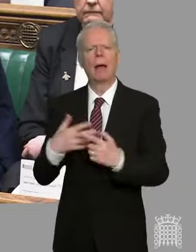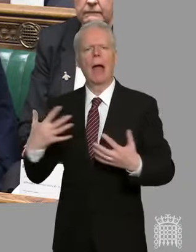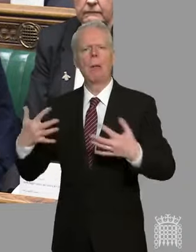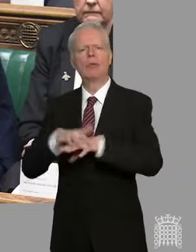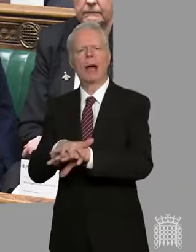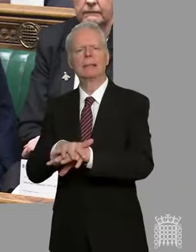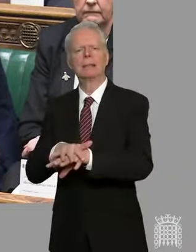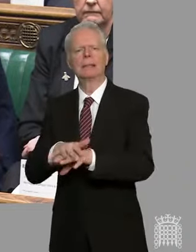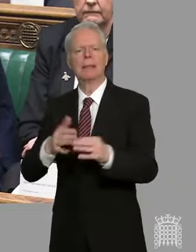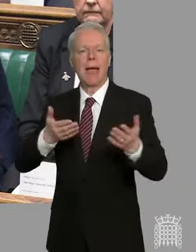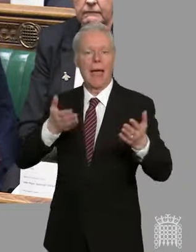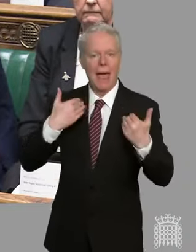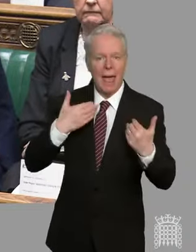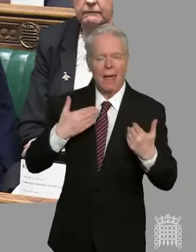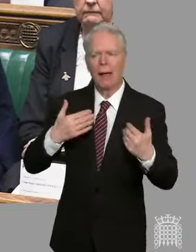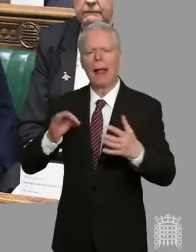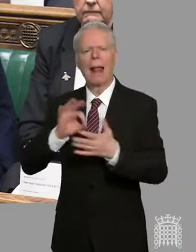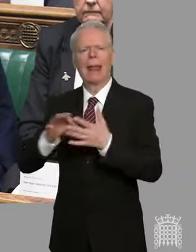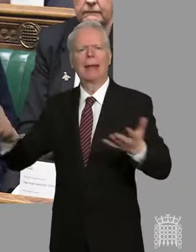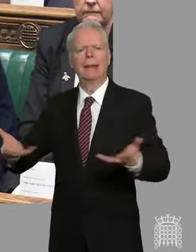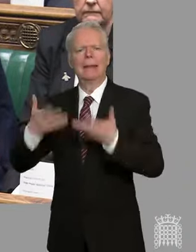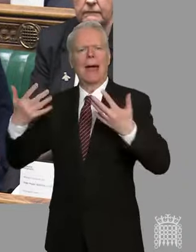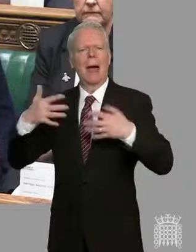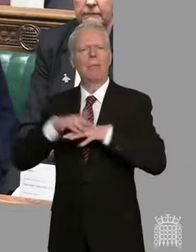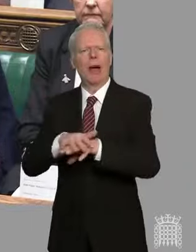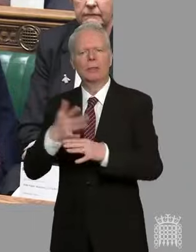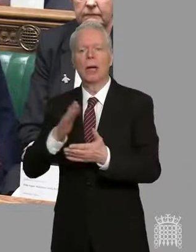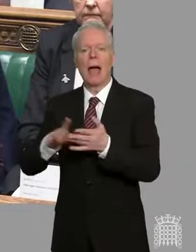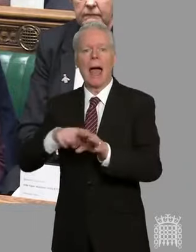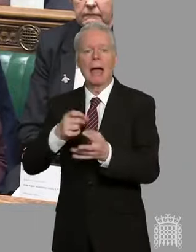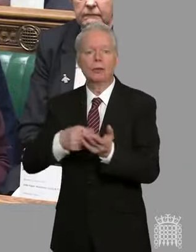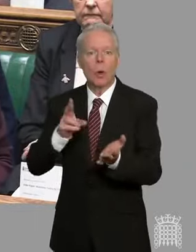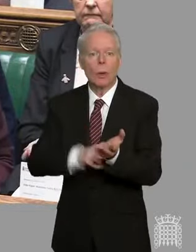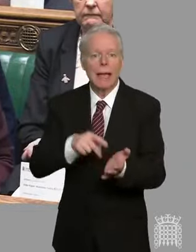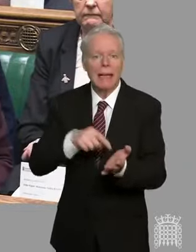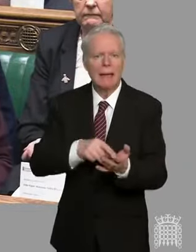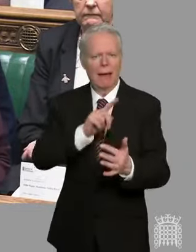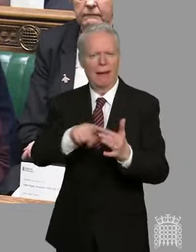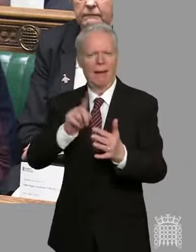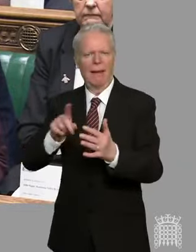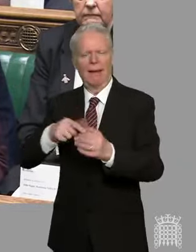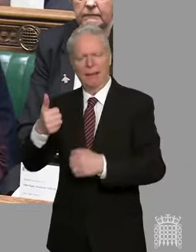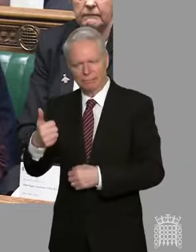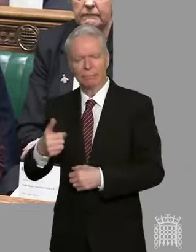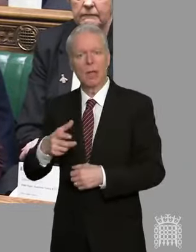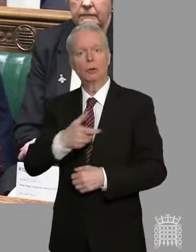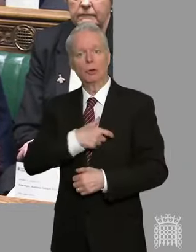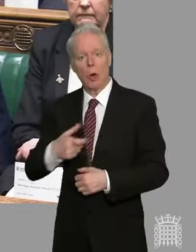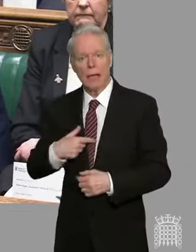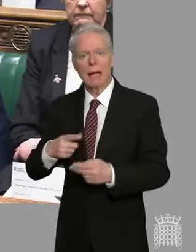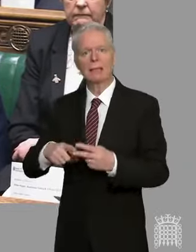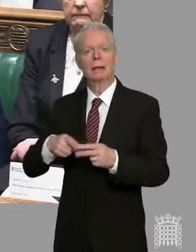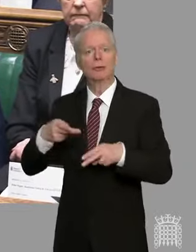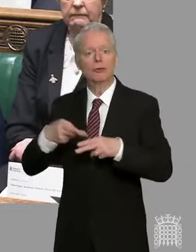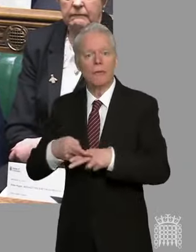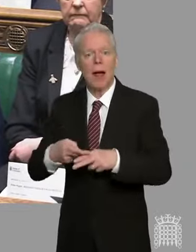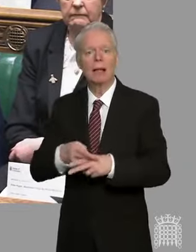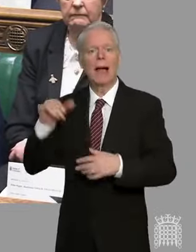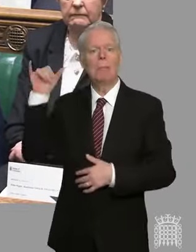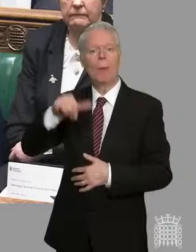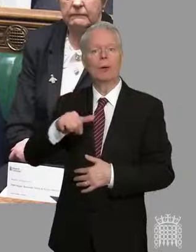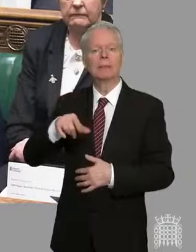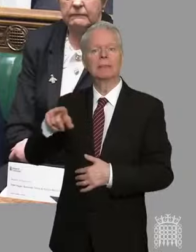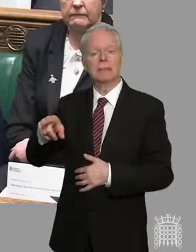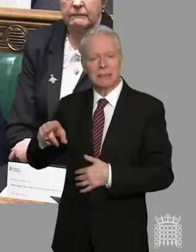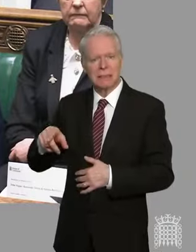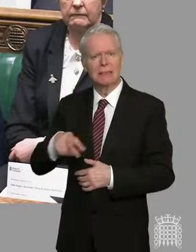also set out how the growth agenda will override those traditional patterns of investment mainly in the south of England and bring prosperity